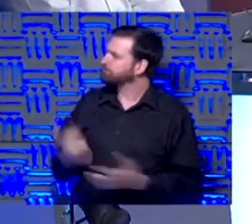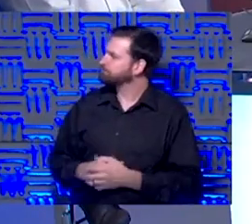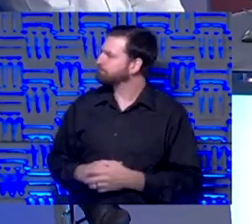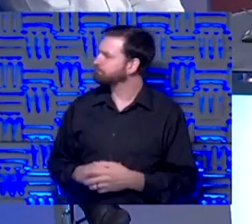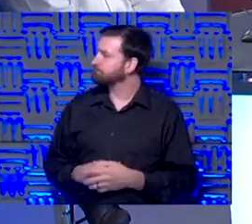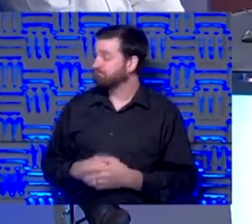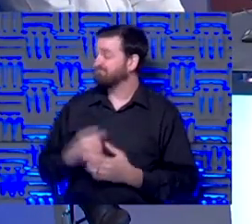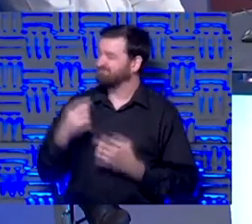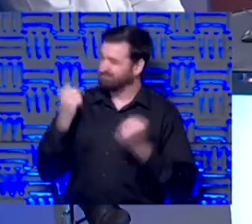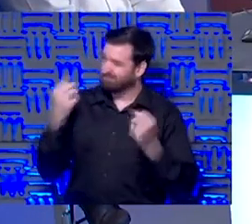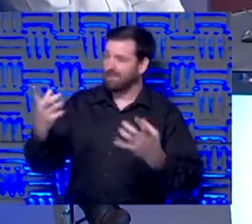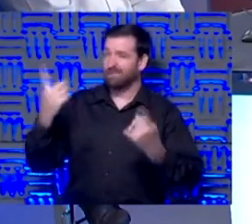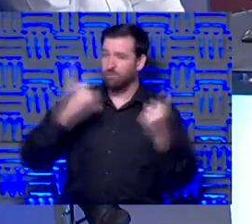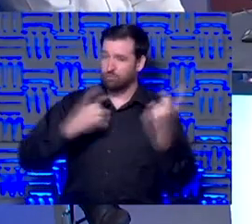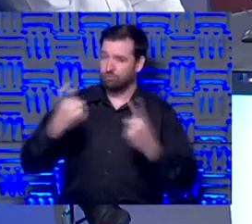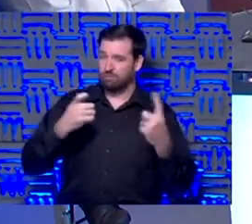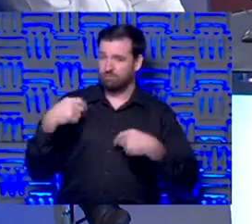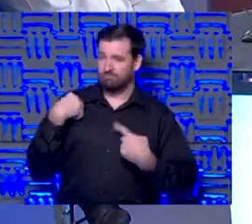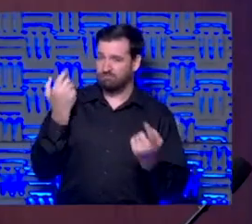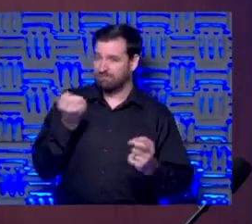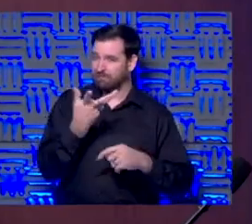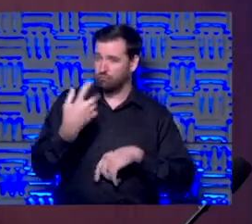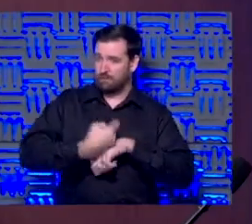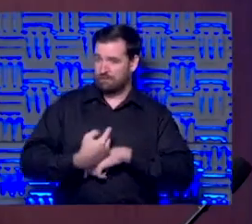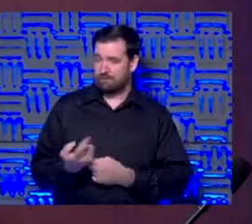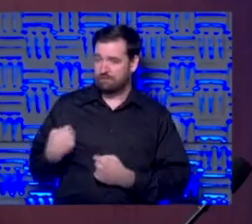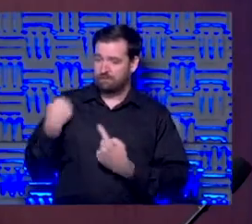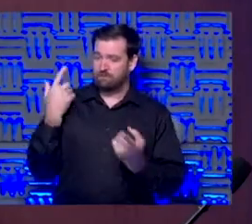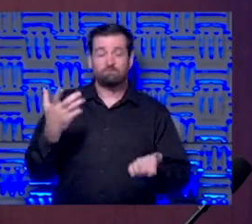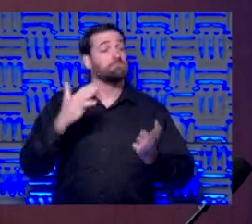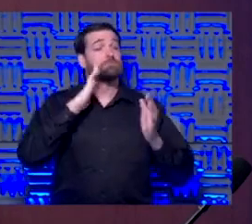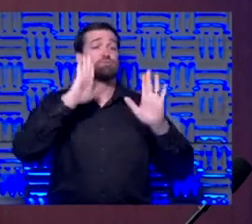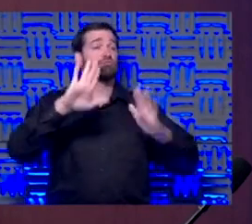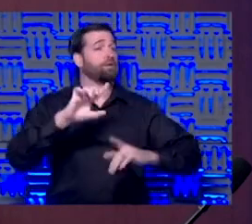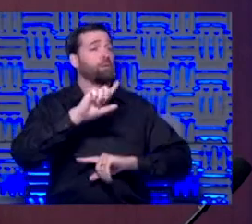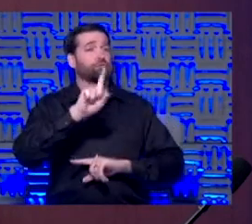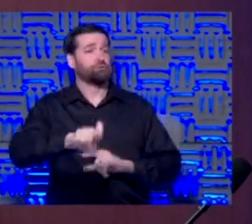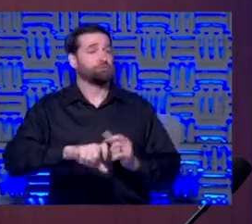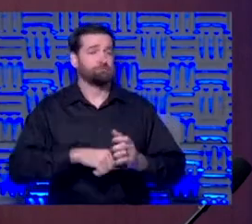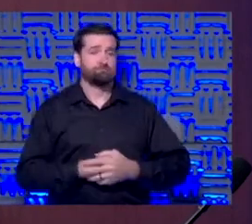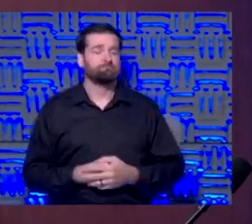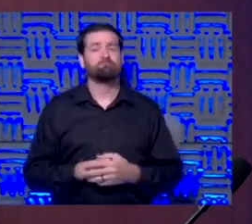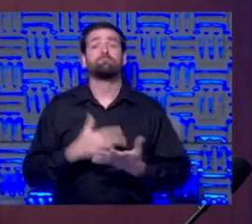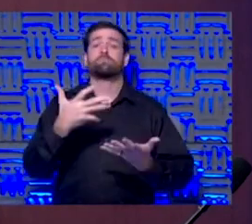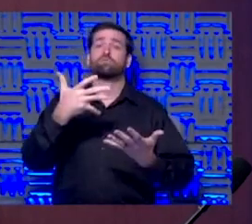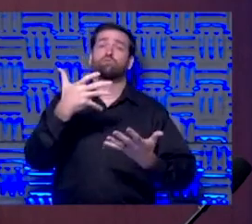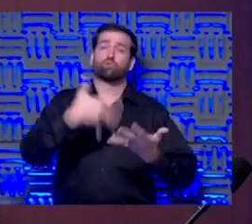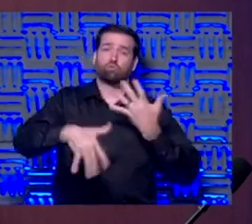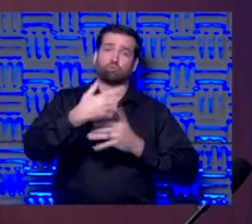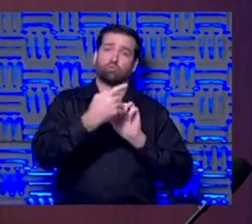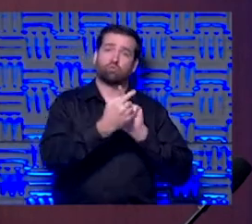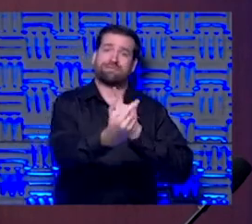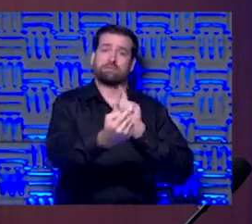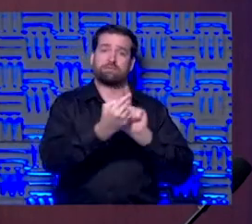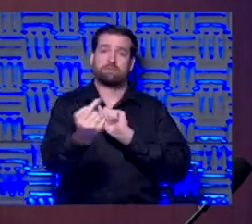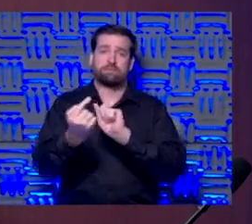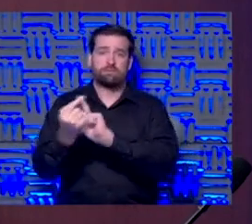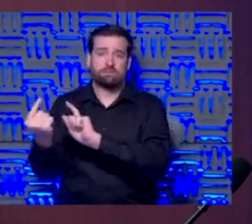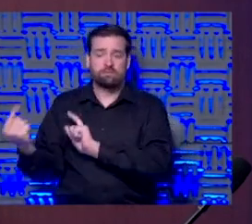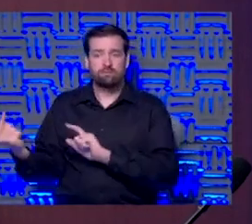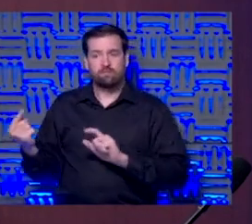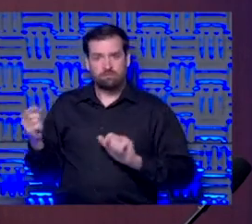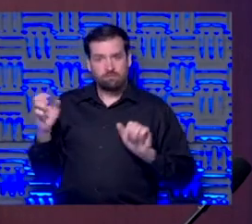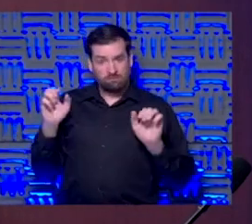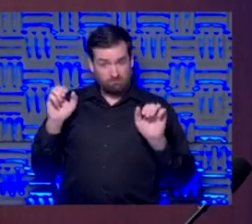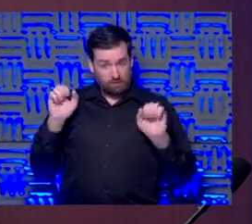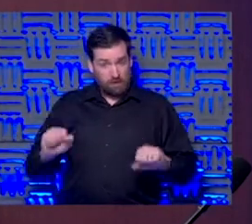that's a question we've been hearing each of the last few days. Yeah, it's a great question. We think that social distancing, you know, if we can get